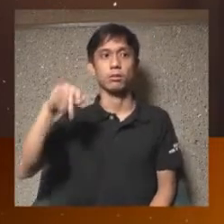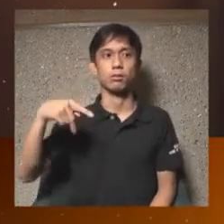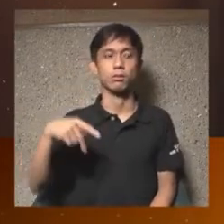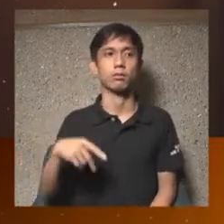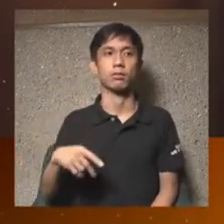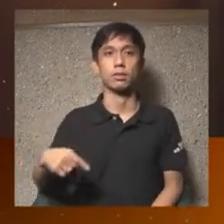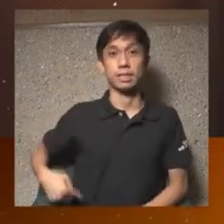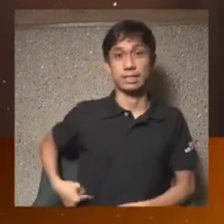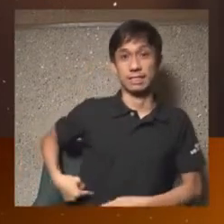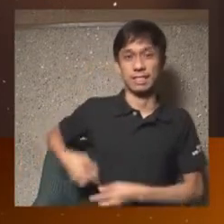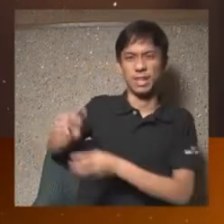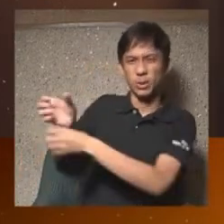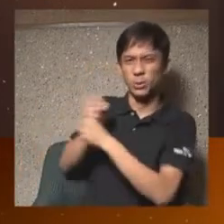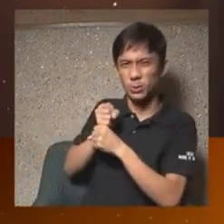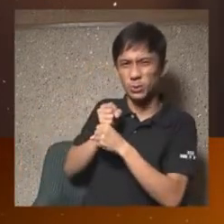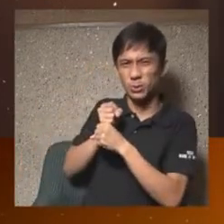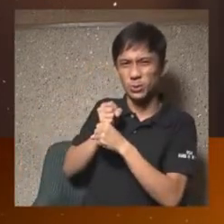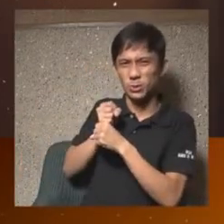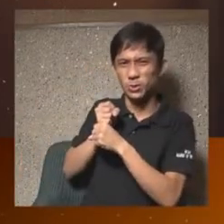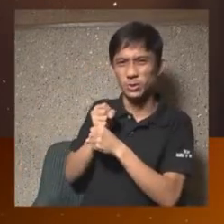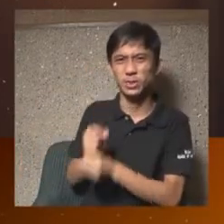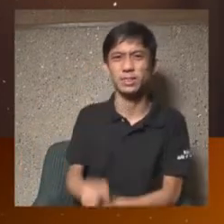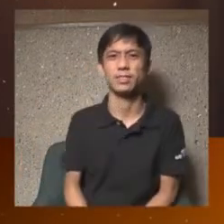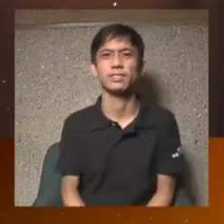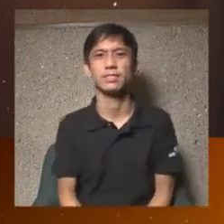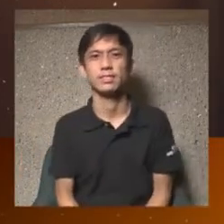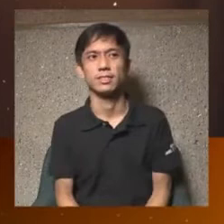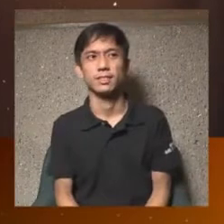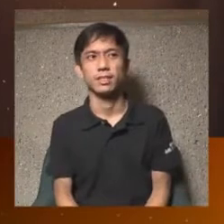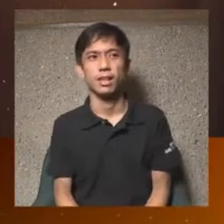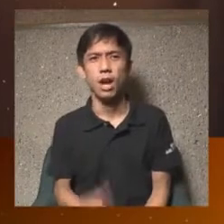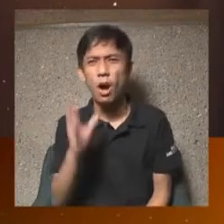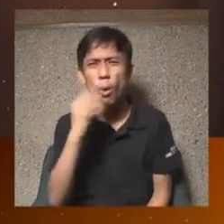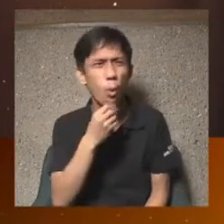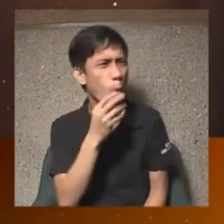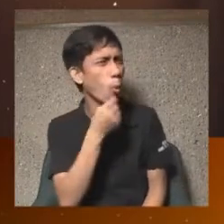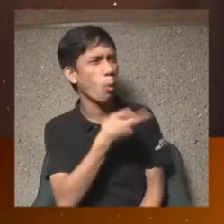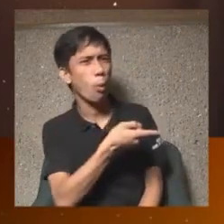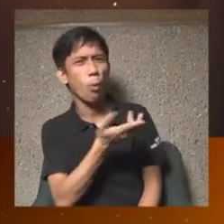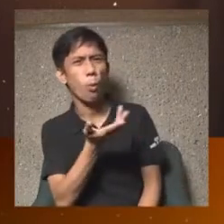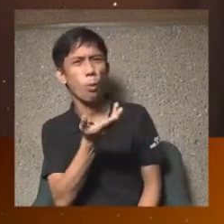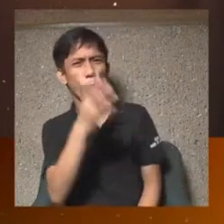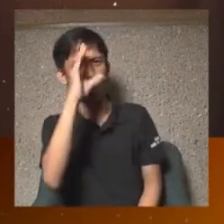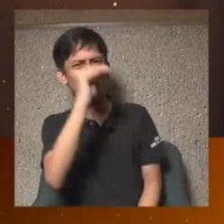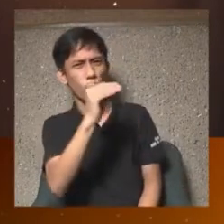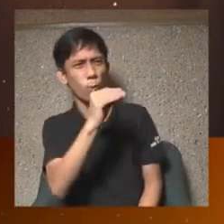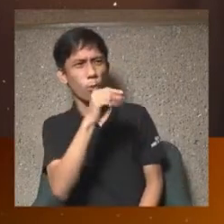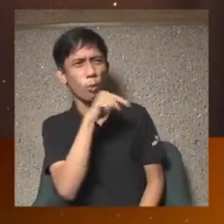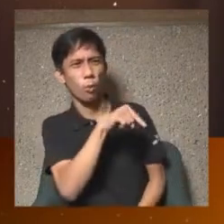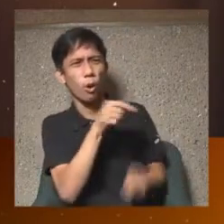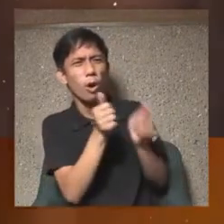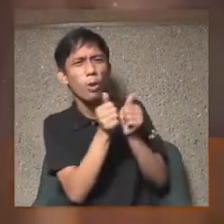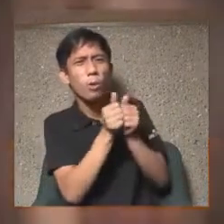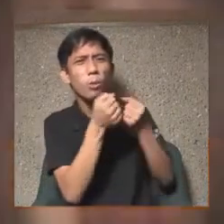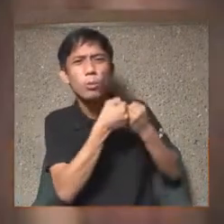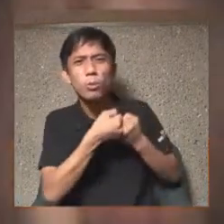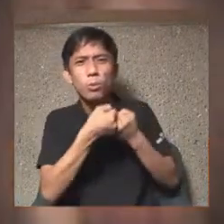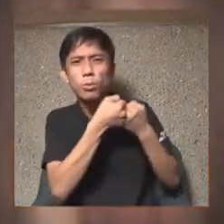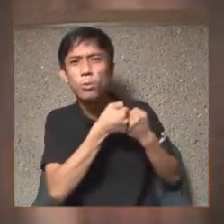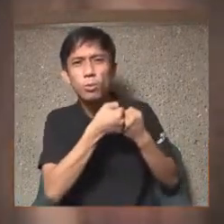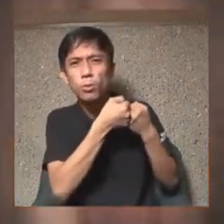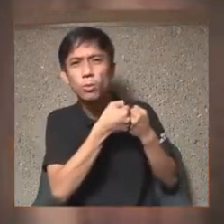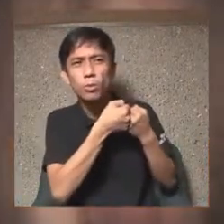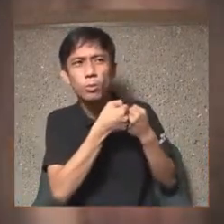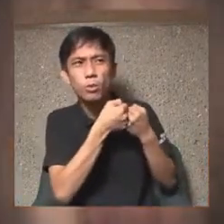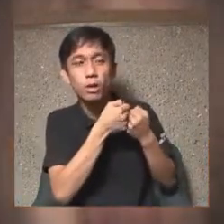Who is this man? What does this wrestling match mean? At the end of the story,